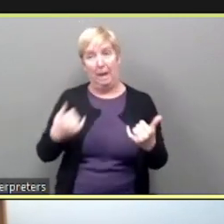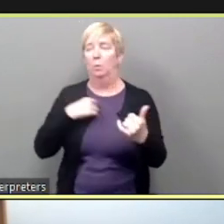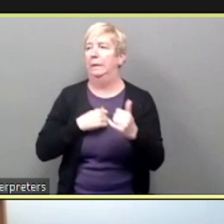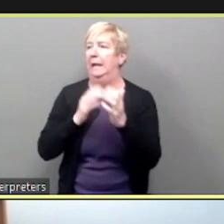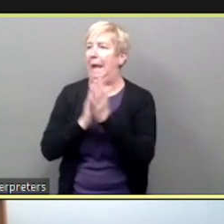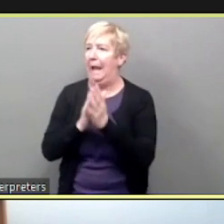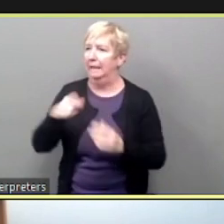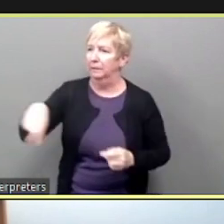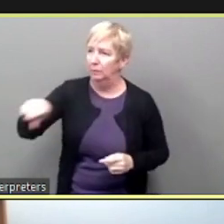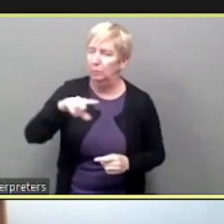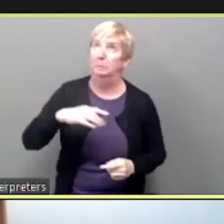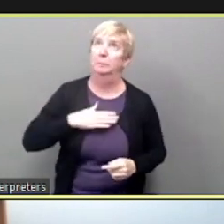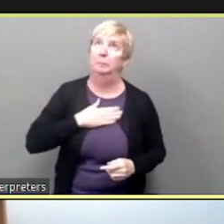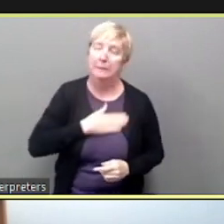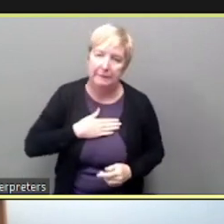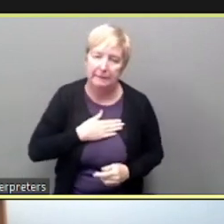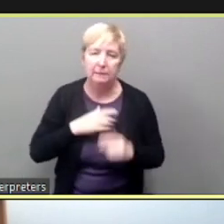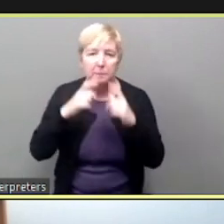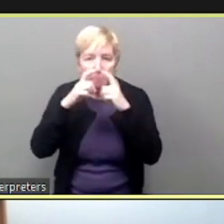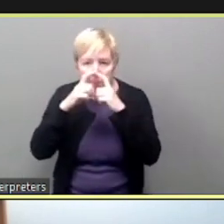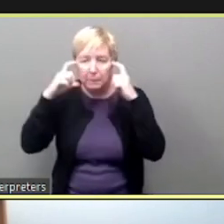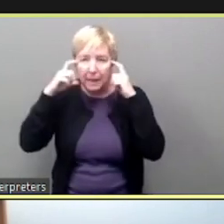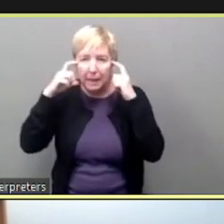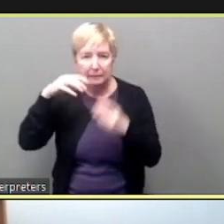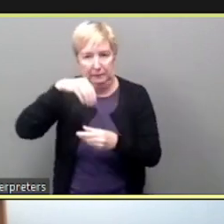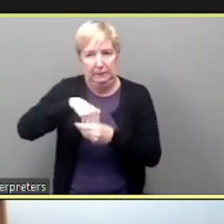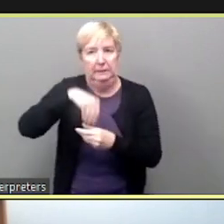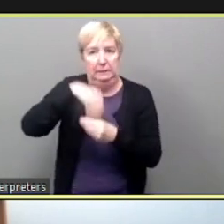to mask when you're indoors. This is